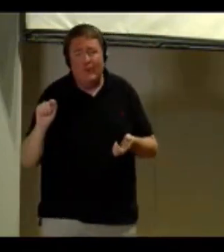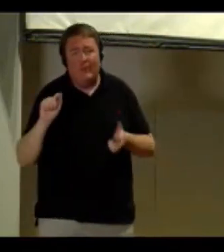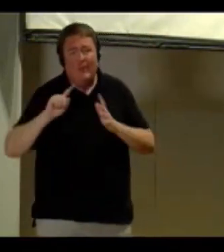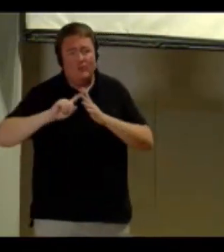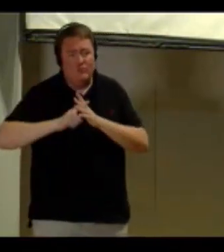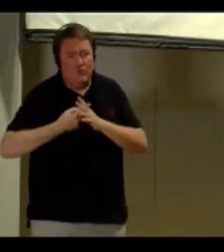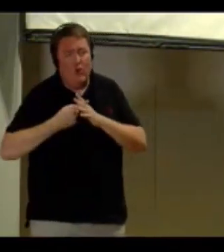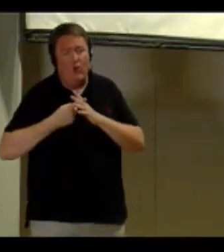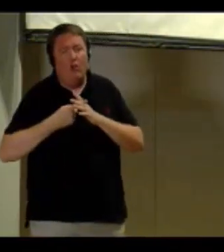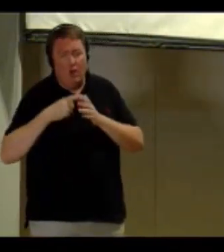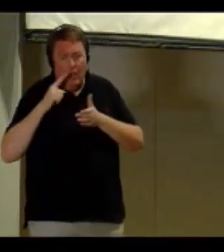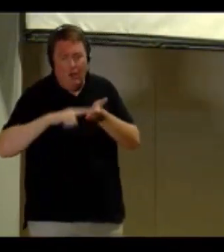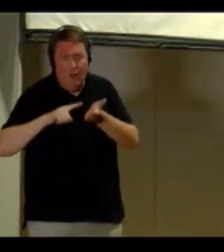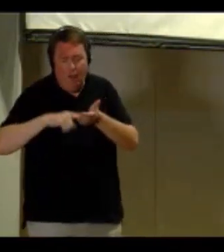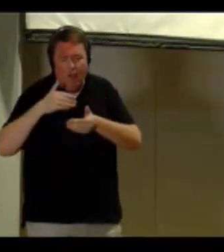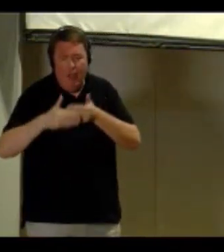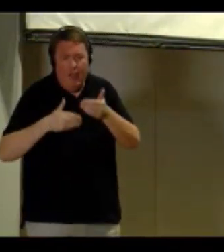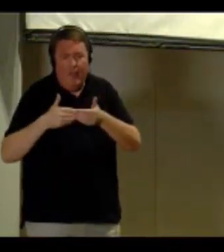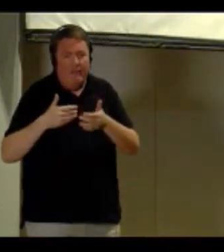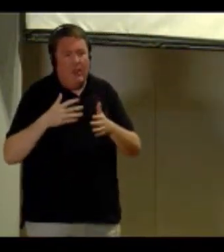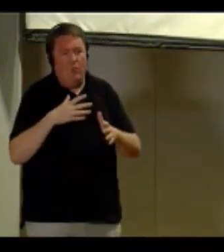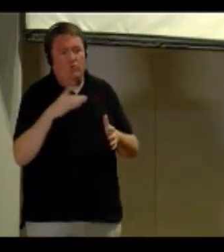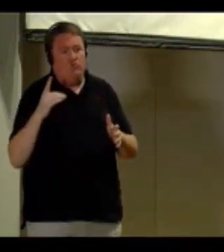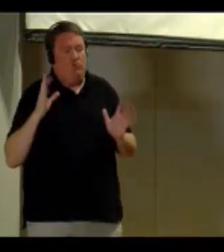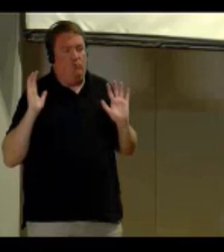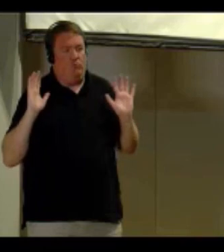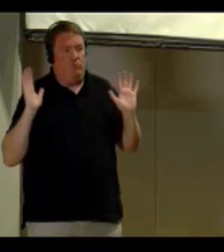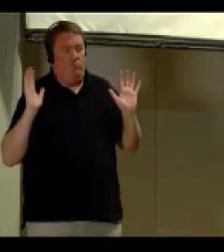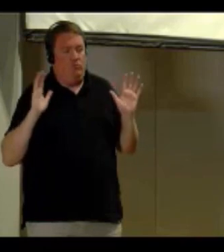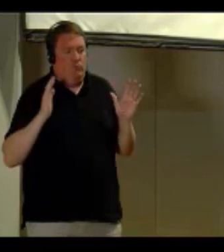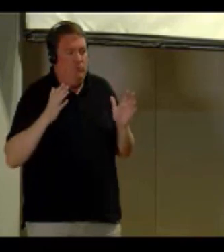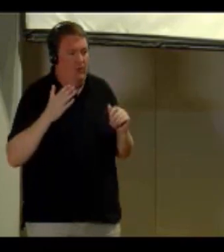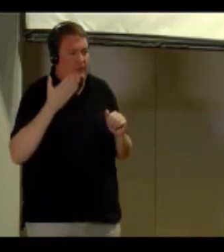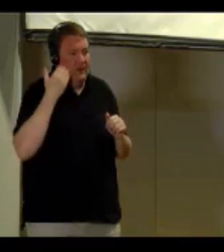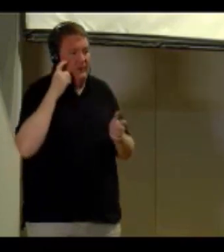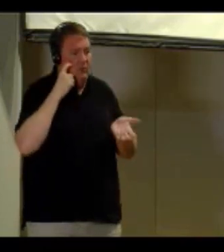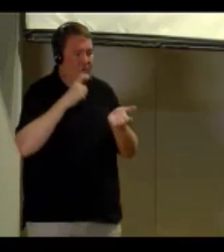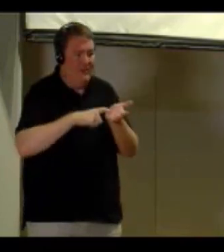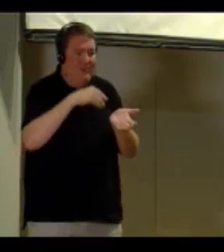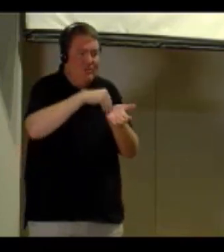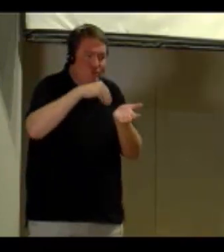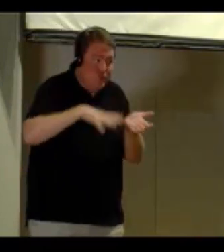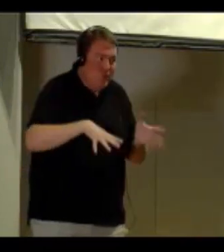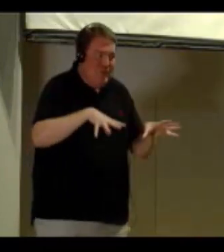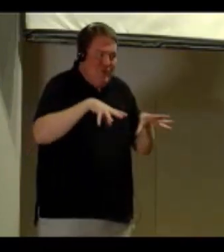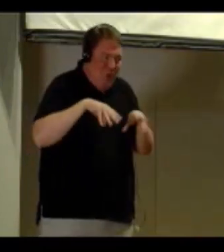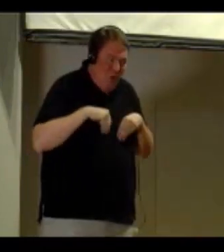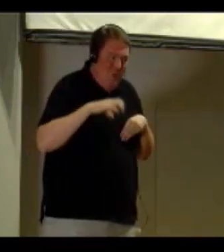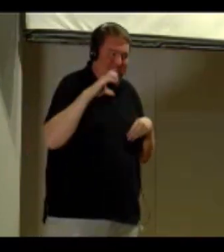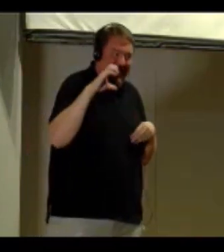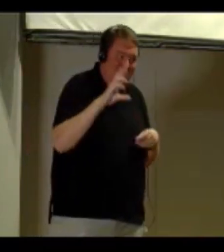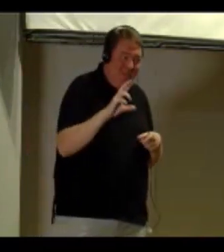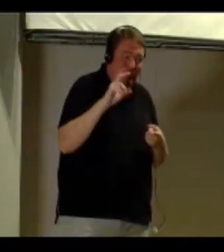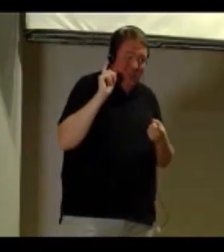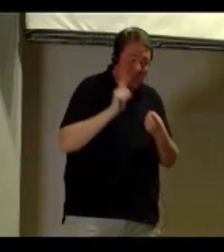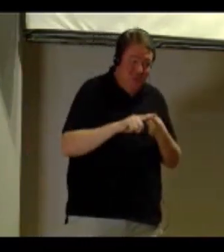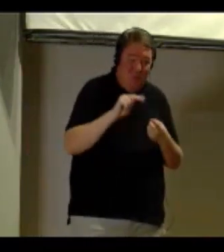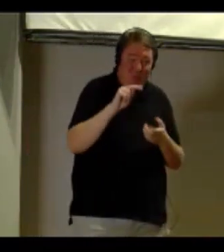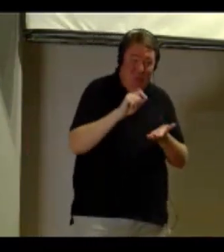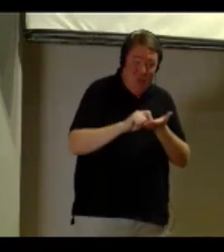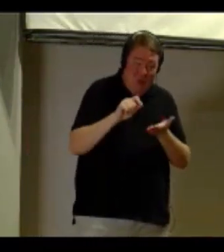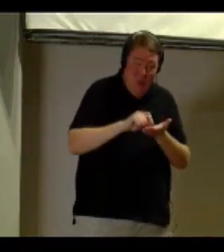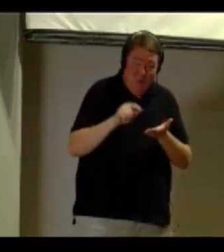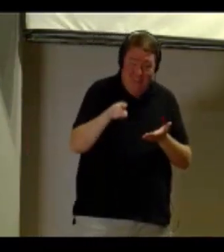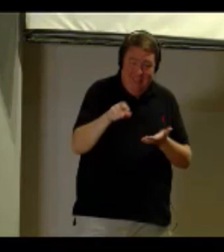started out in that direction, and then they withdrew that because they recognized that the students own the copyrights to the notes that they may